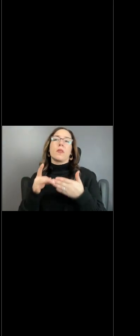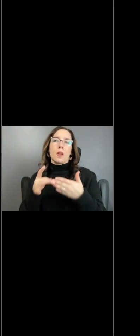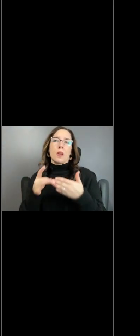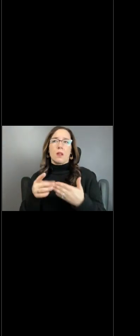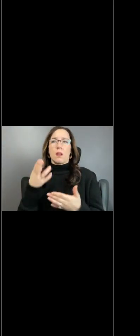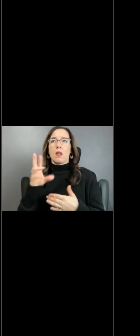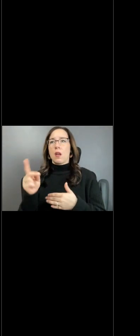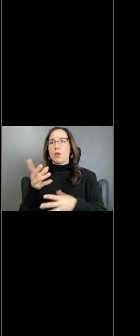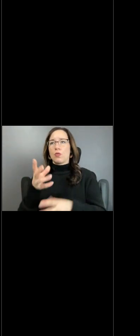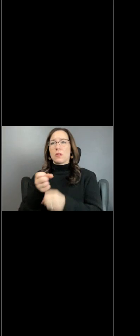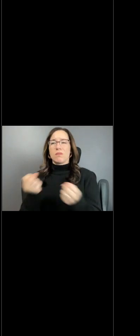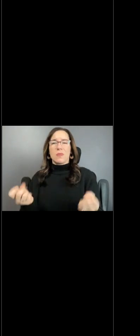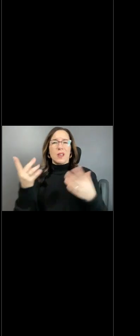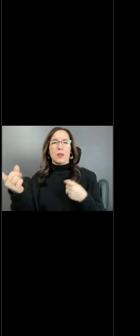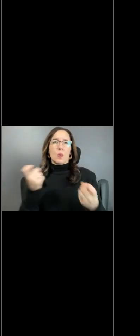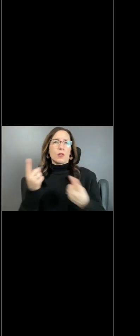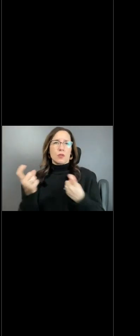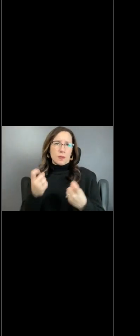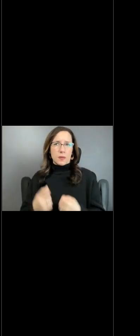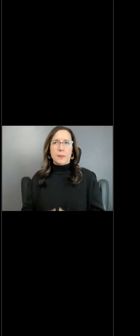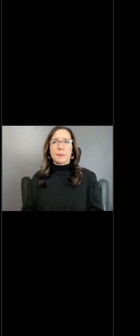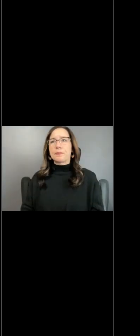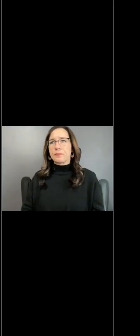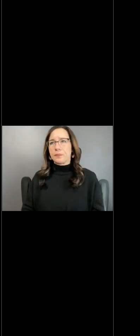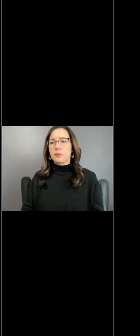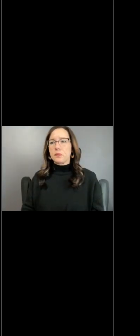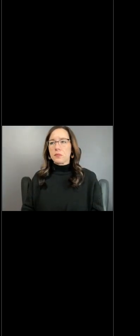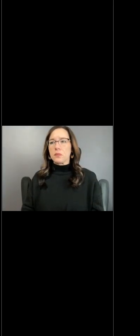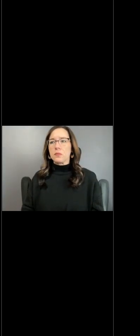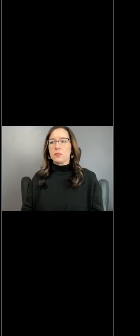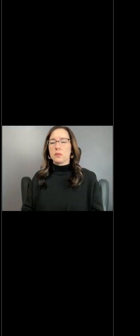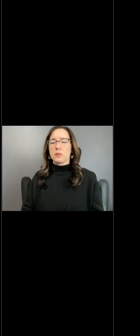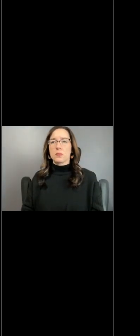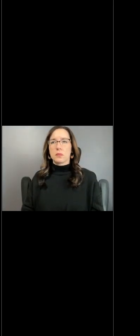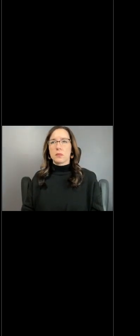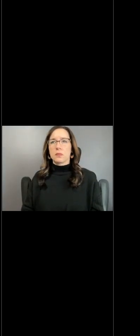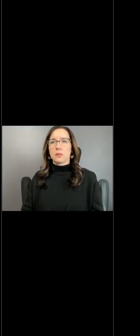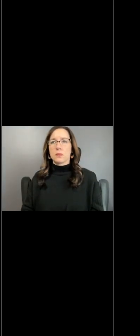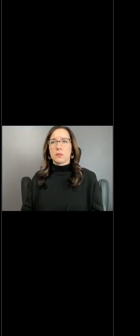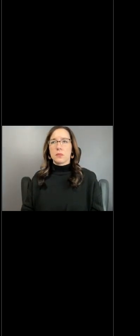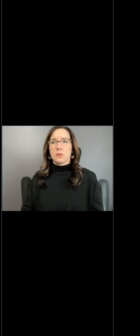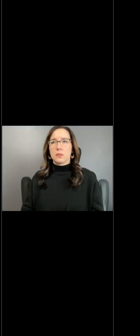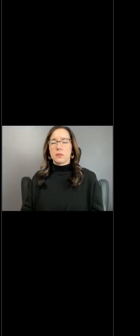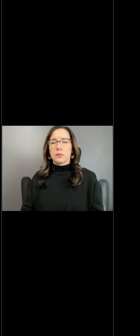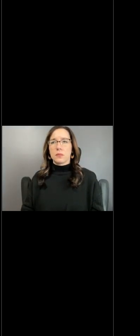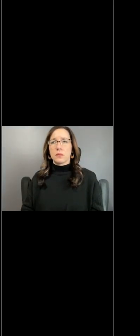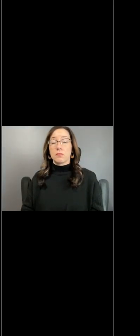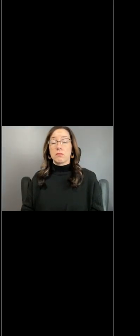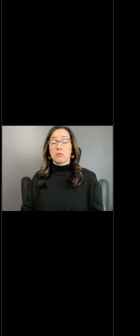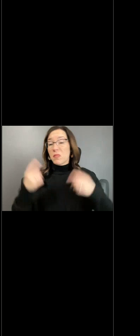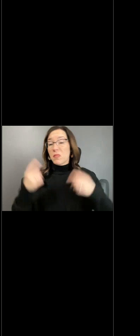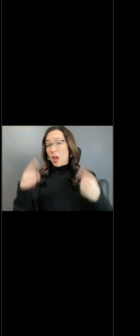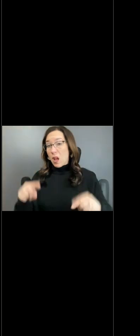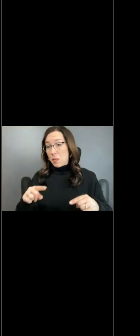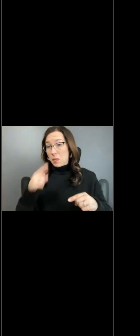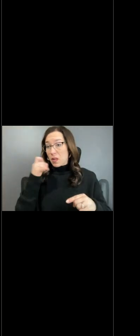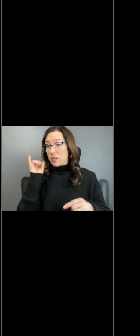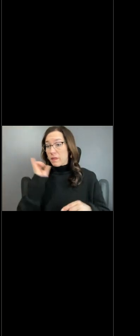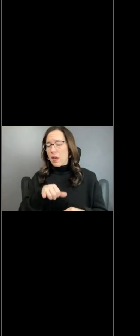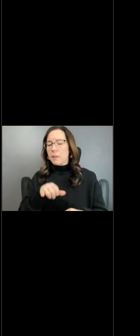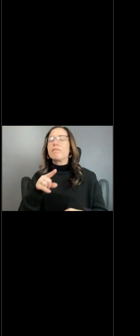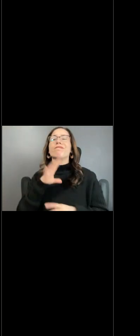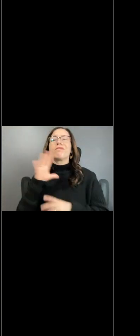the guidelines, HUD received many questions. As a result, the Supplement